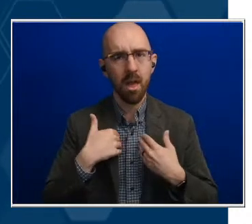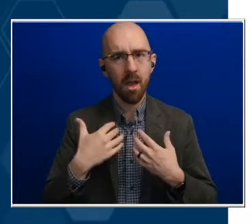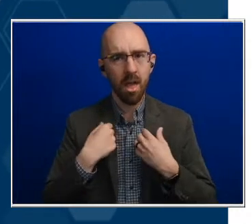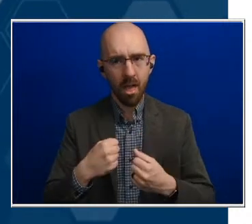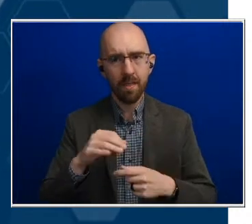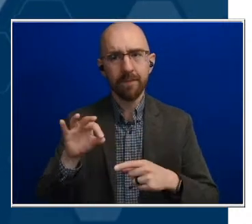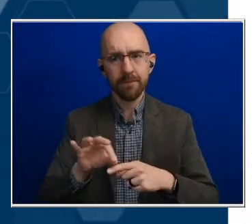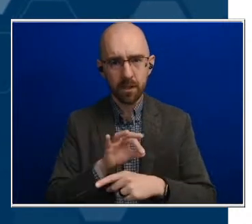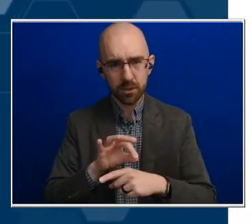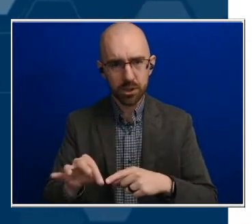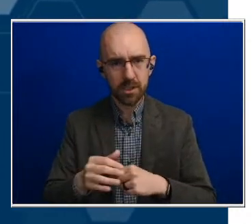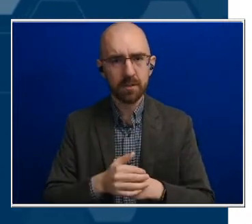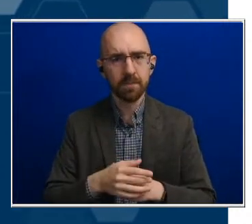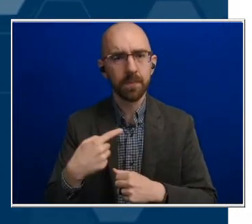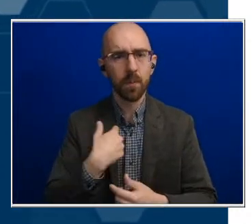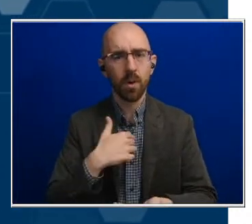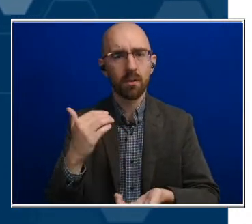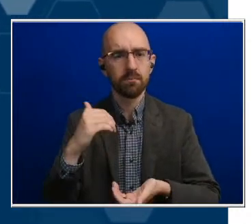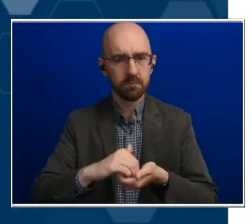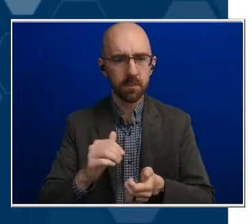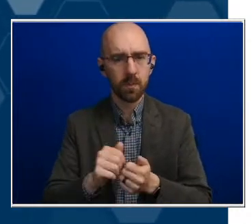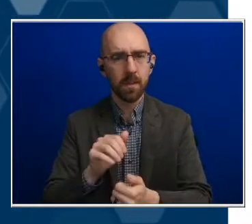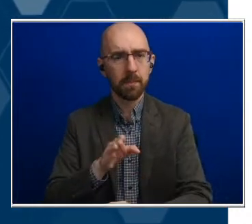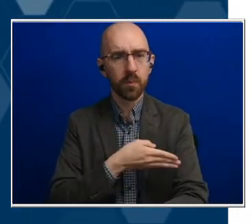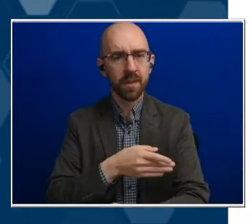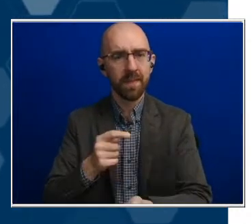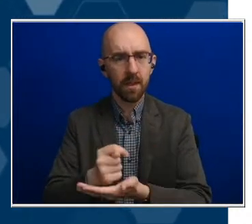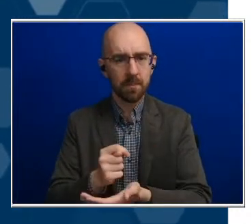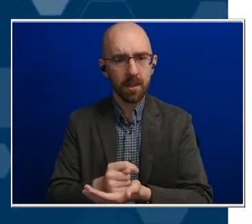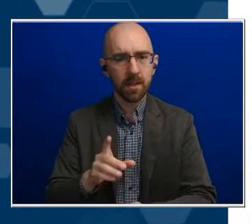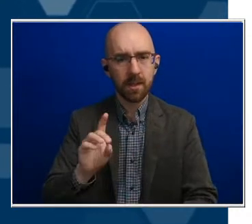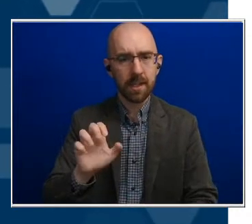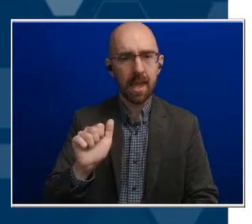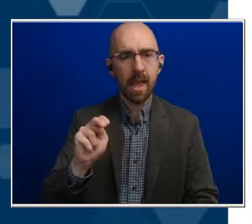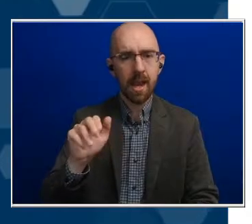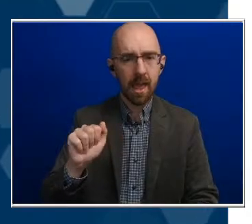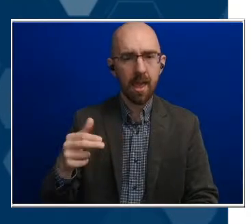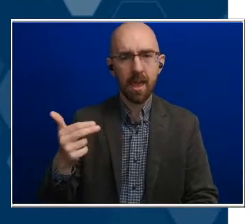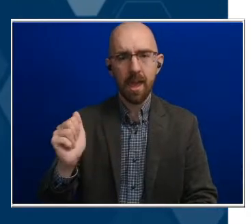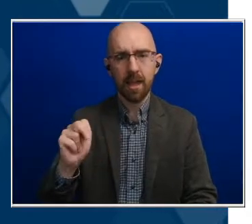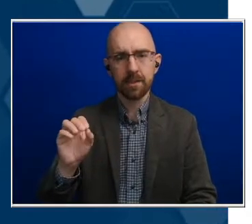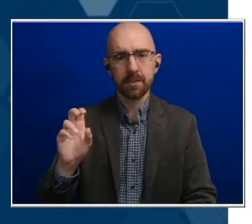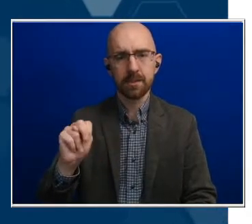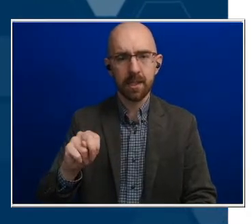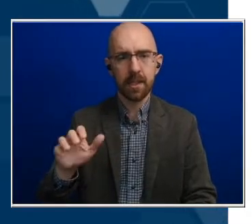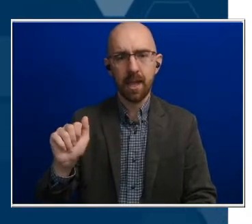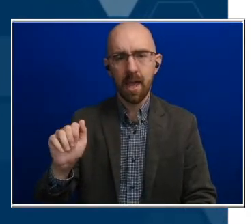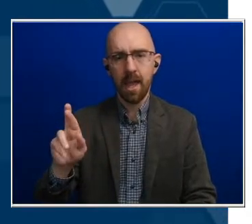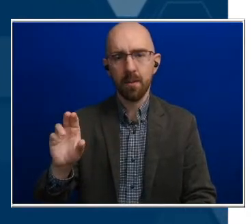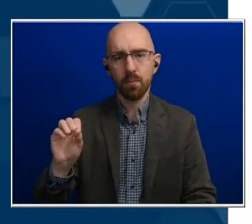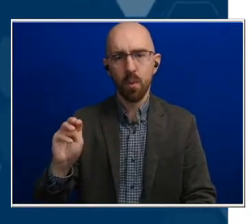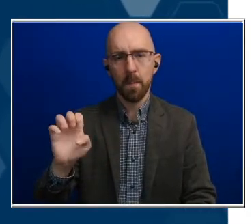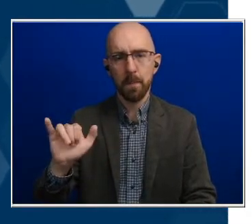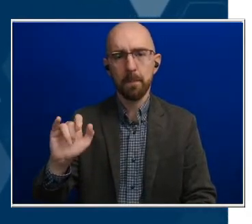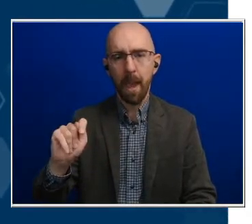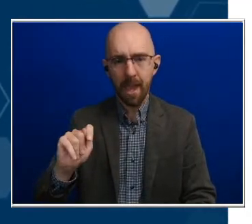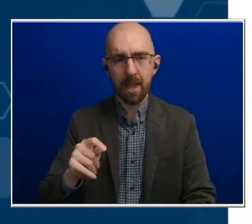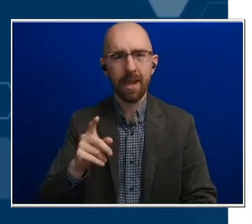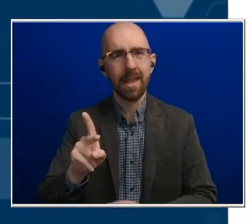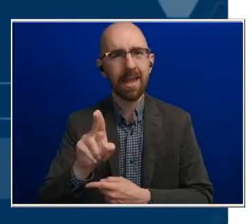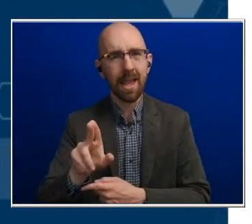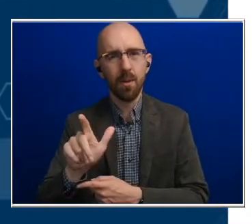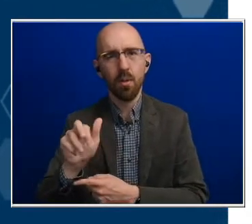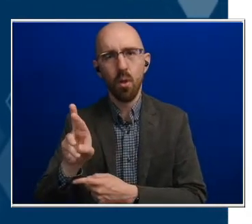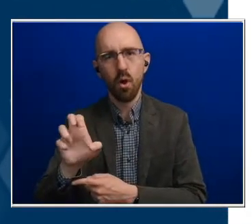We're collaborating with music therapist Dr. Deanna Hansen-Abermite from our KU Lawrence campus, as